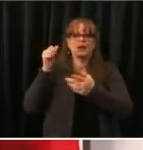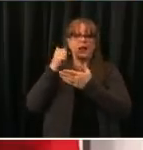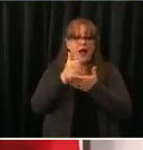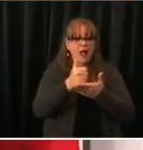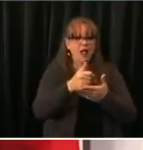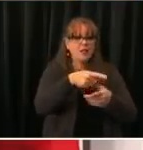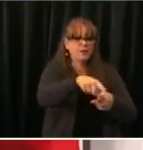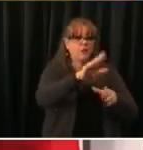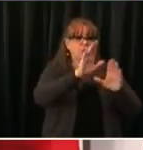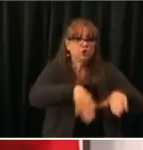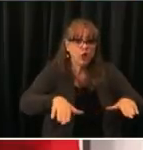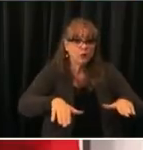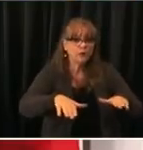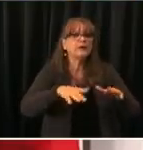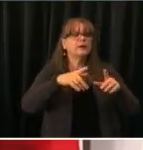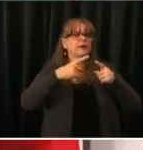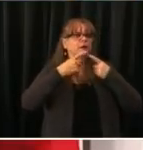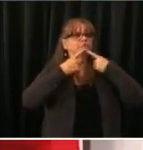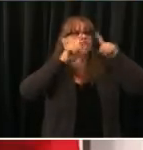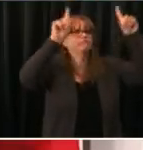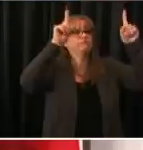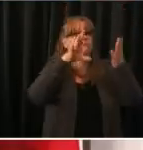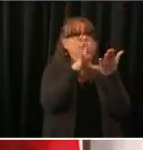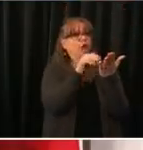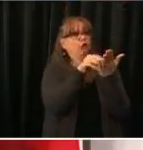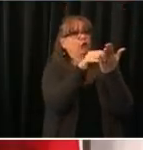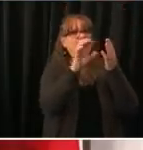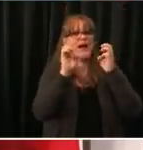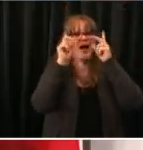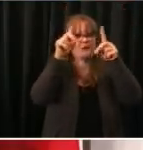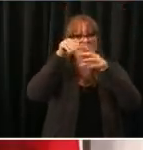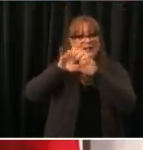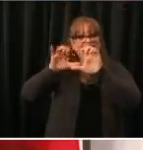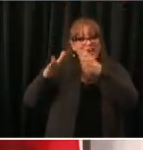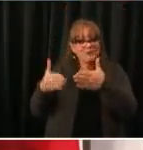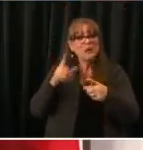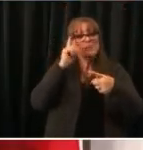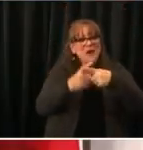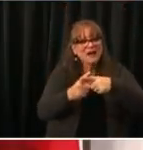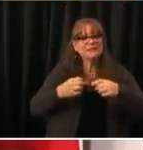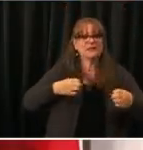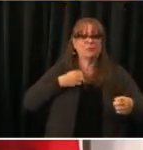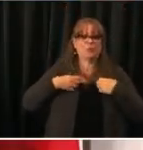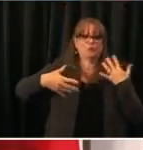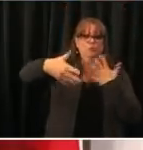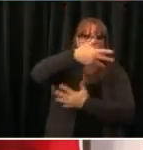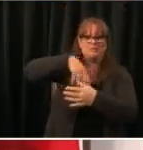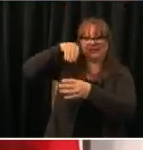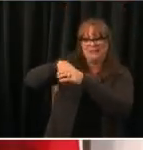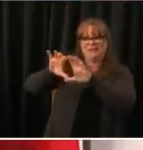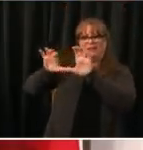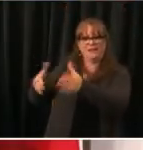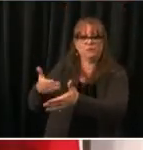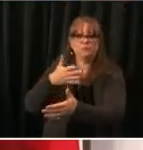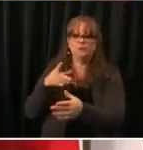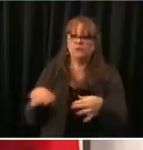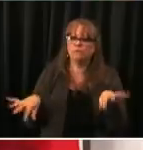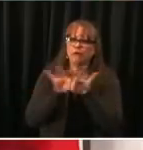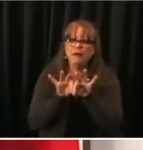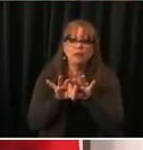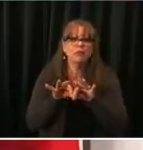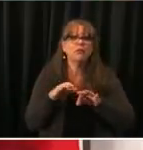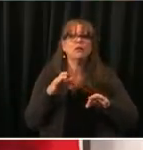social, emotional health of kids. We've seen in some areas, increased depression and suicides. It's